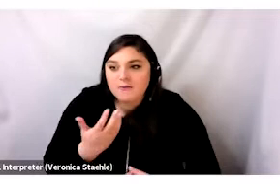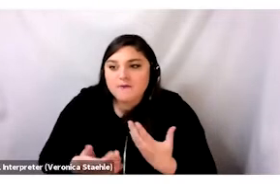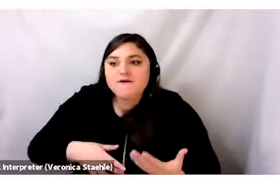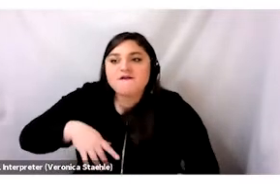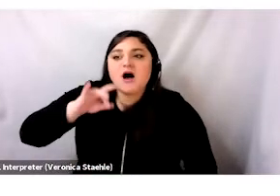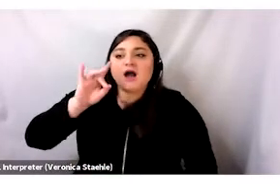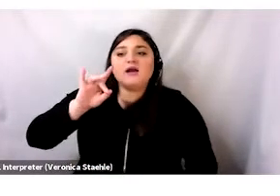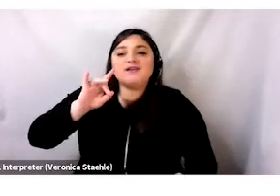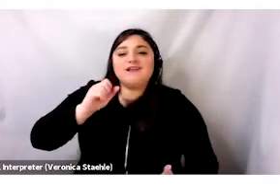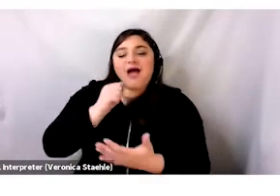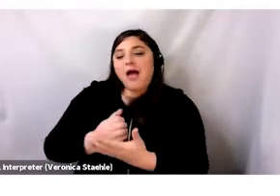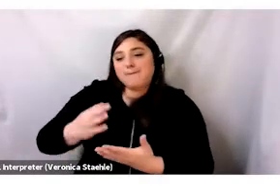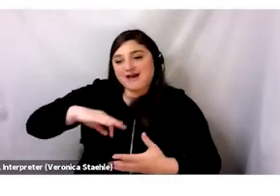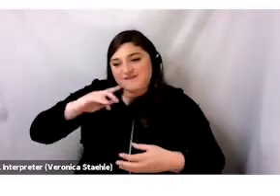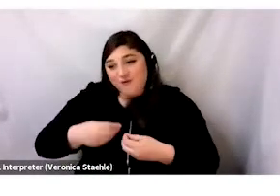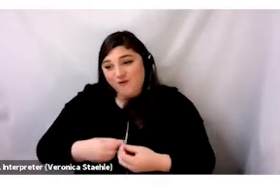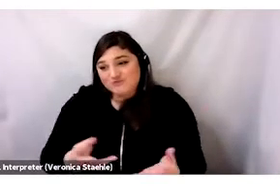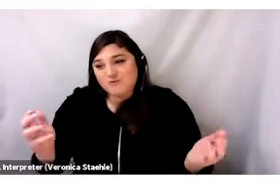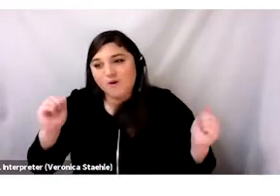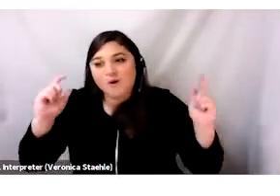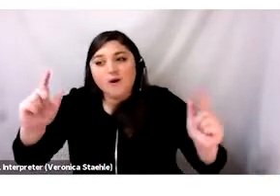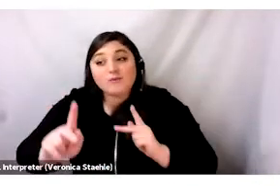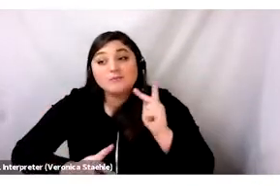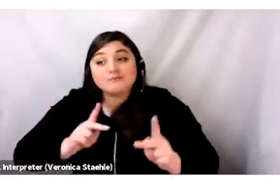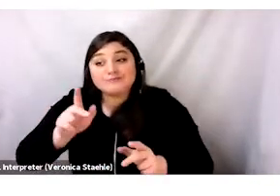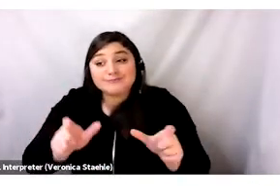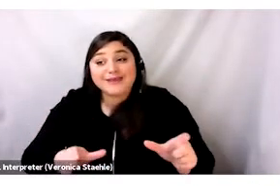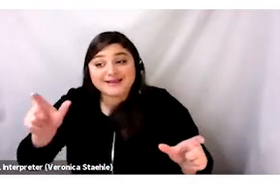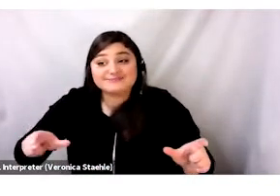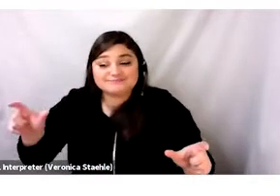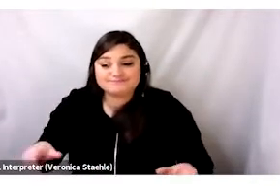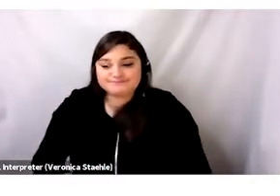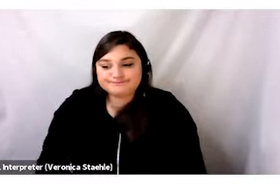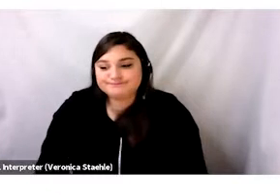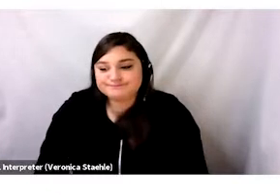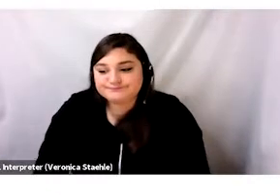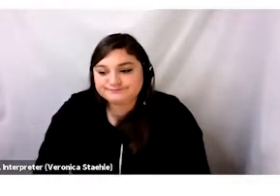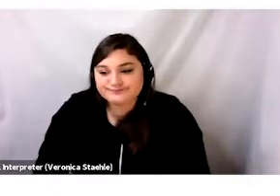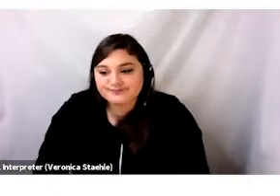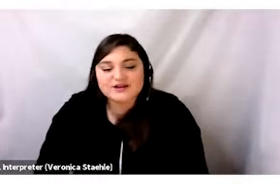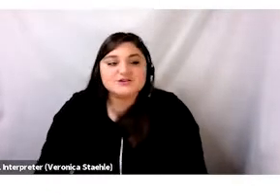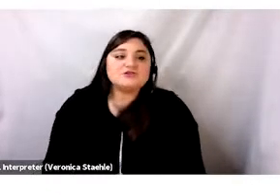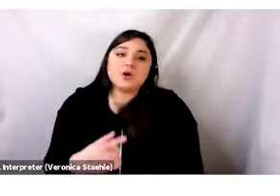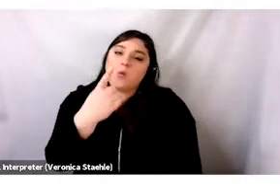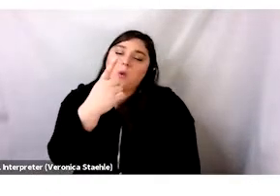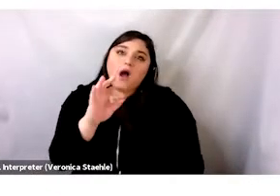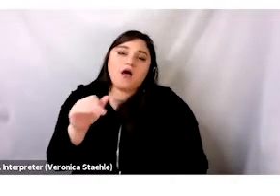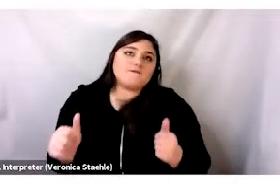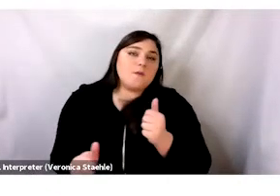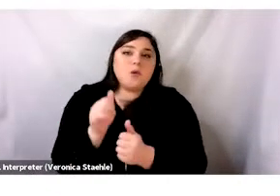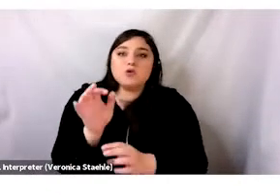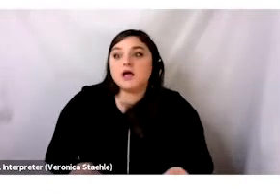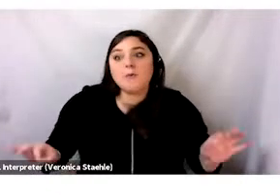So let's start with perhaps the most important, well, I don't even want to rank them, but one of the